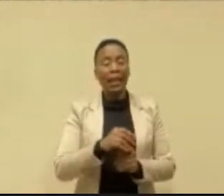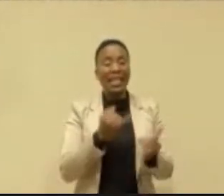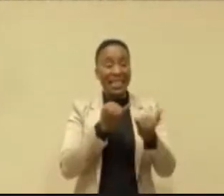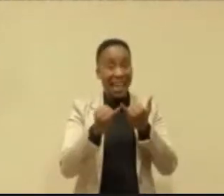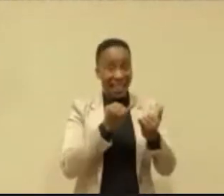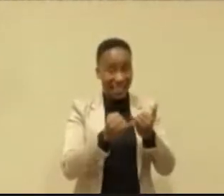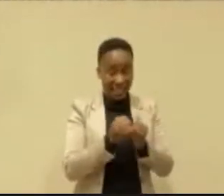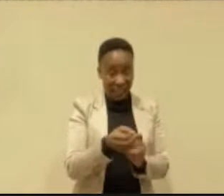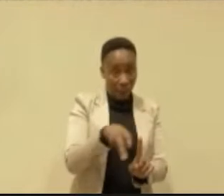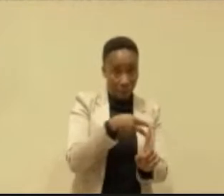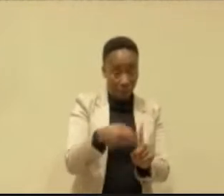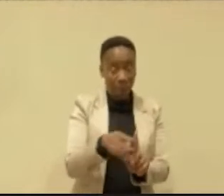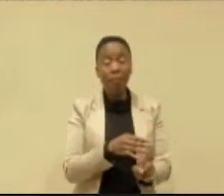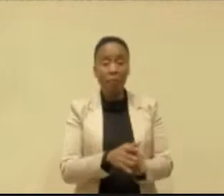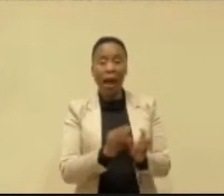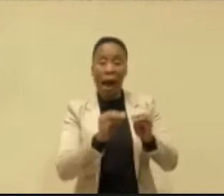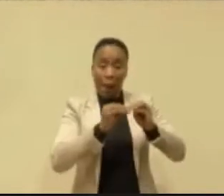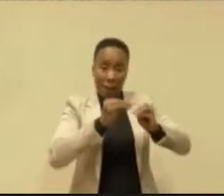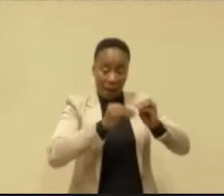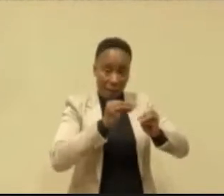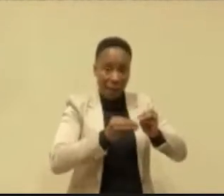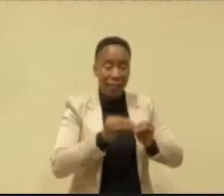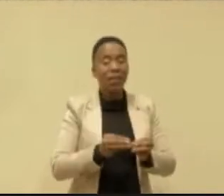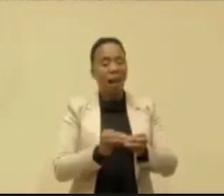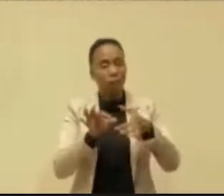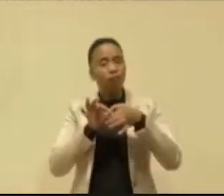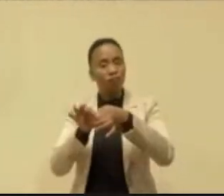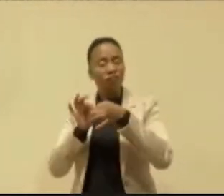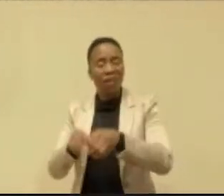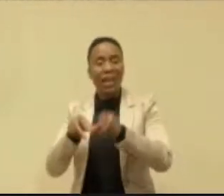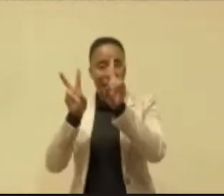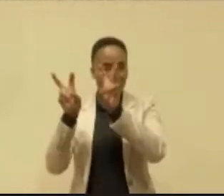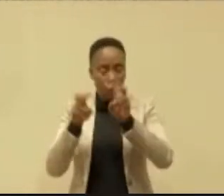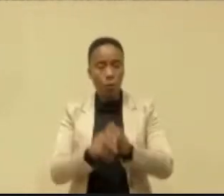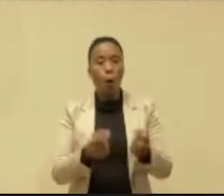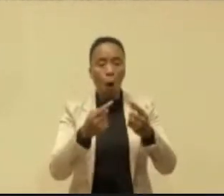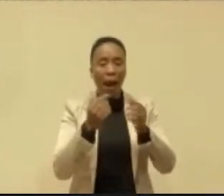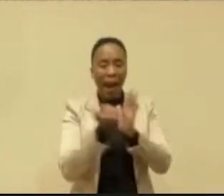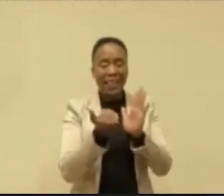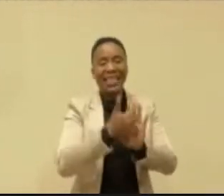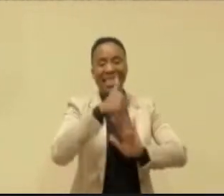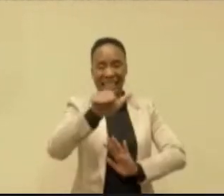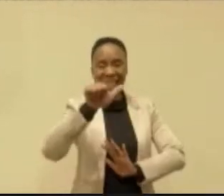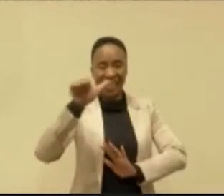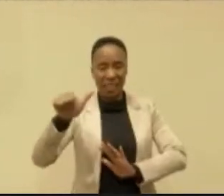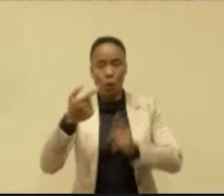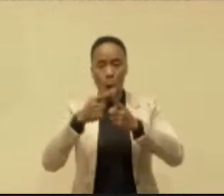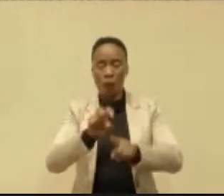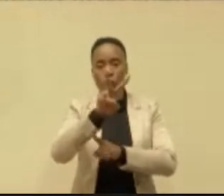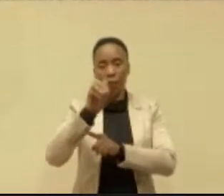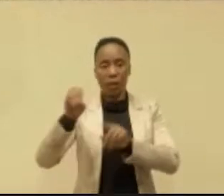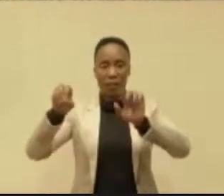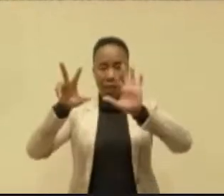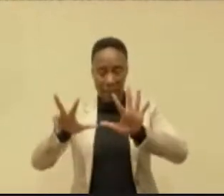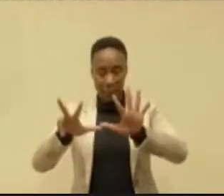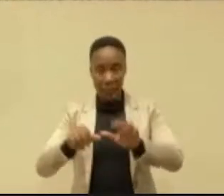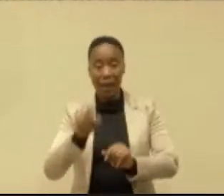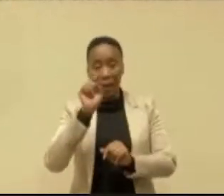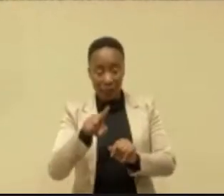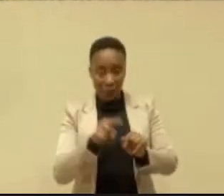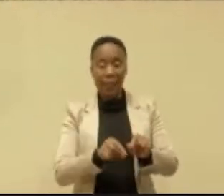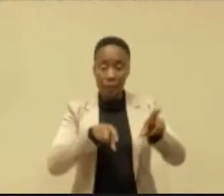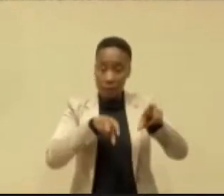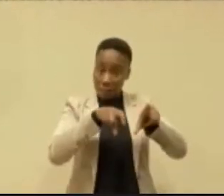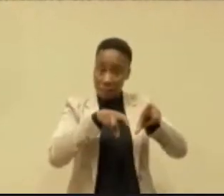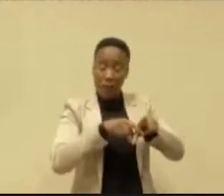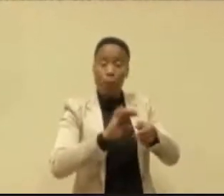and related matters act 66 of 2008. sexual offenses act regulate the protection